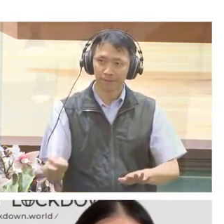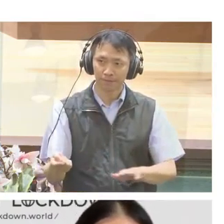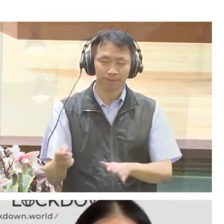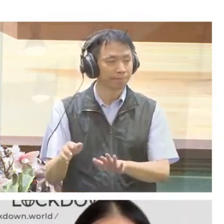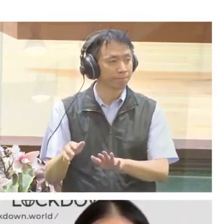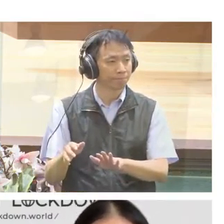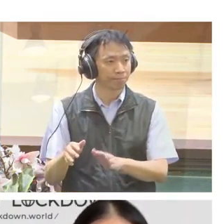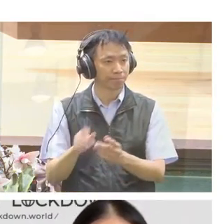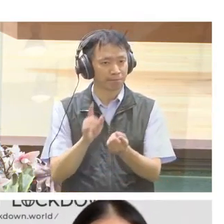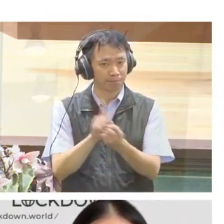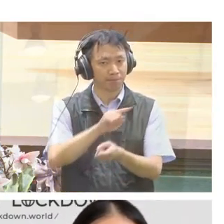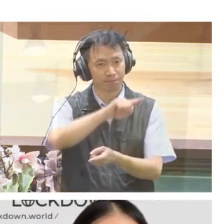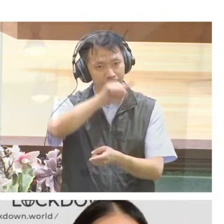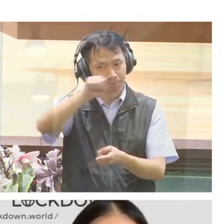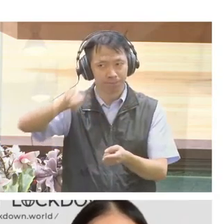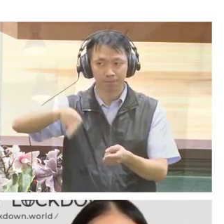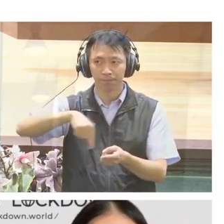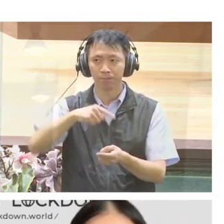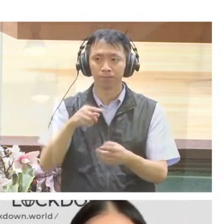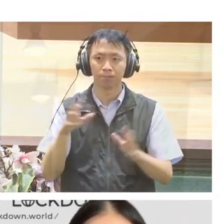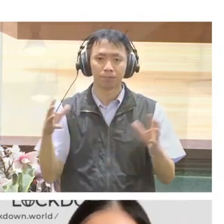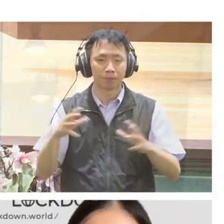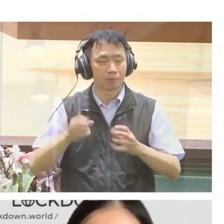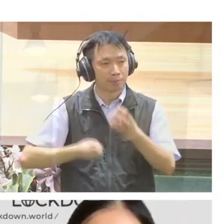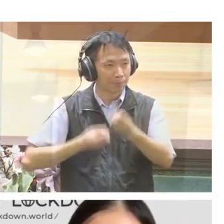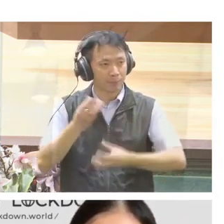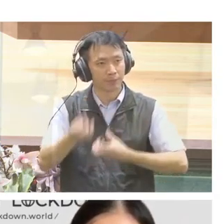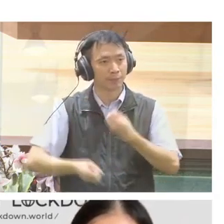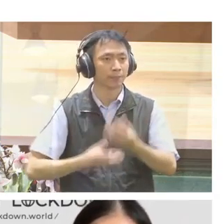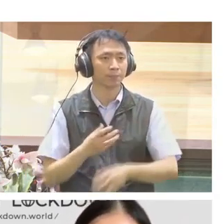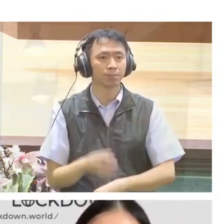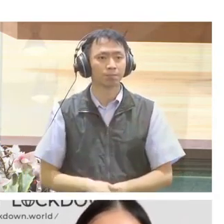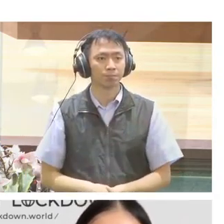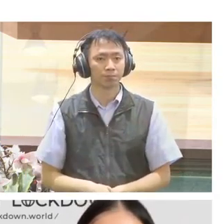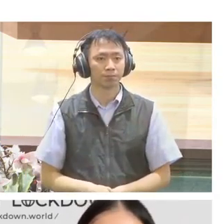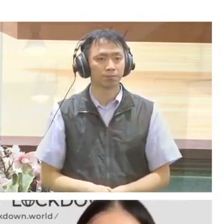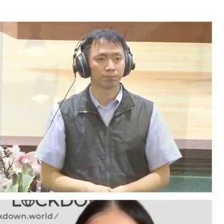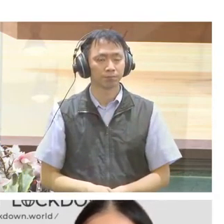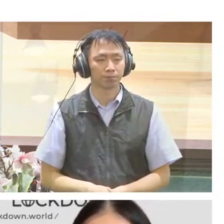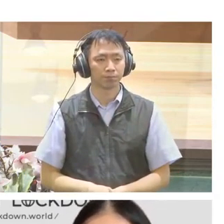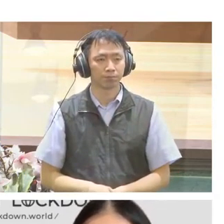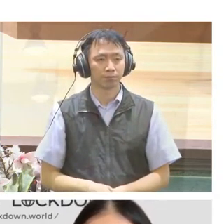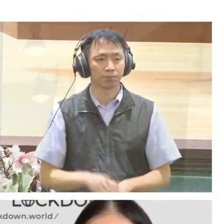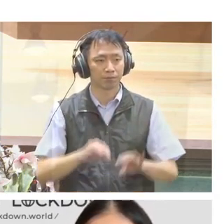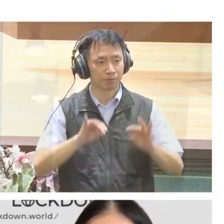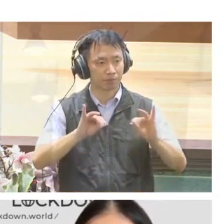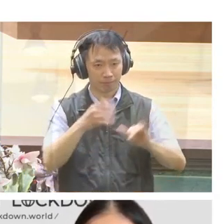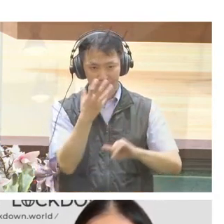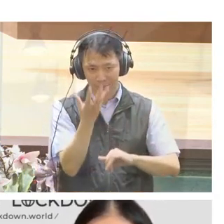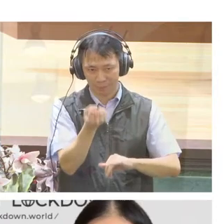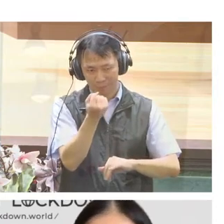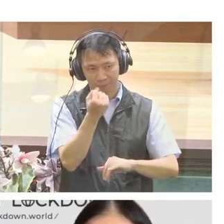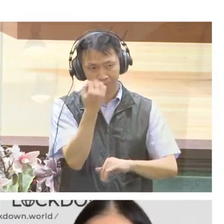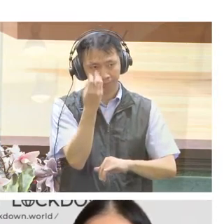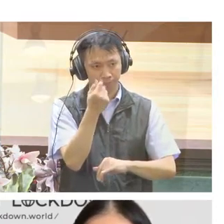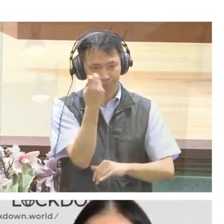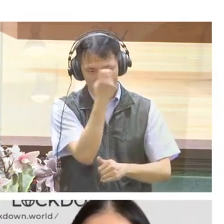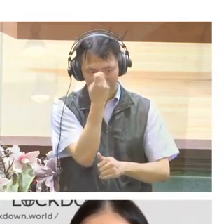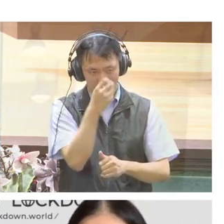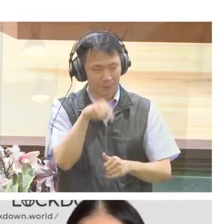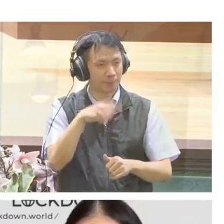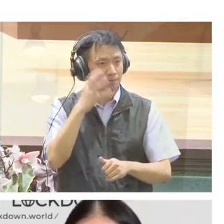to kind of look at some of the solutions and what we're doing about all these challenges and the complexity that we've come across. So